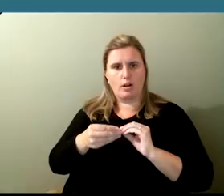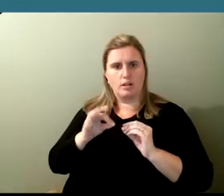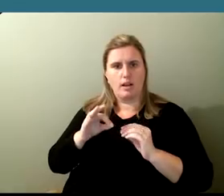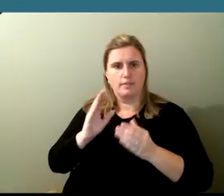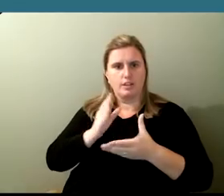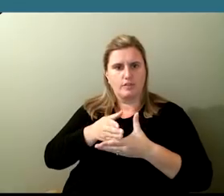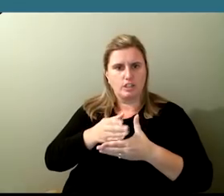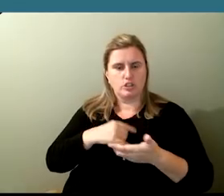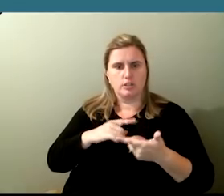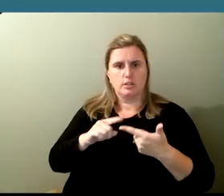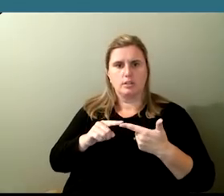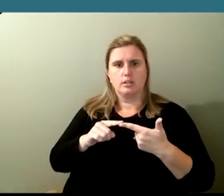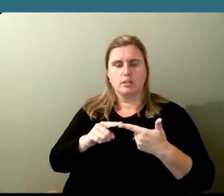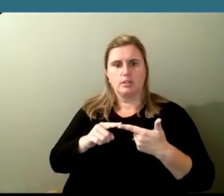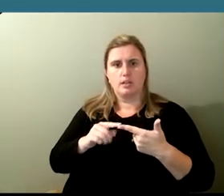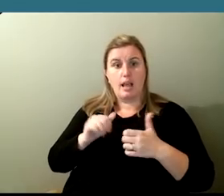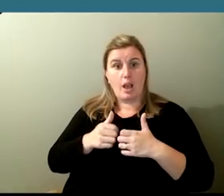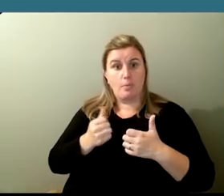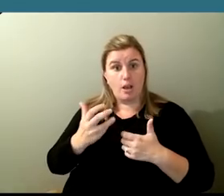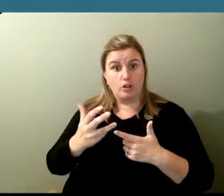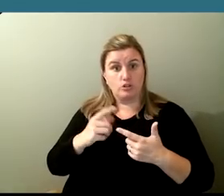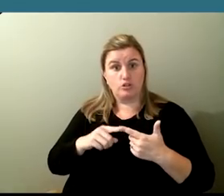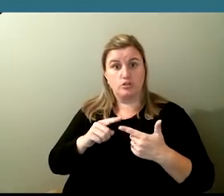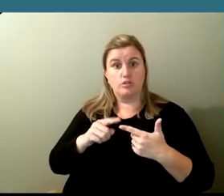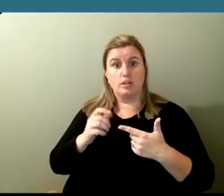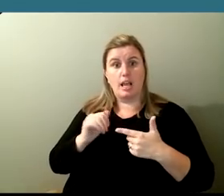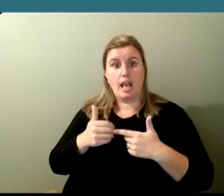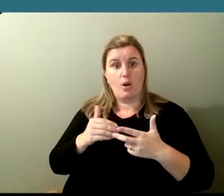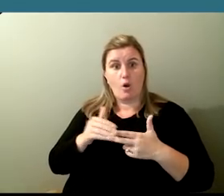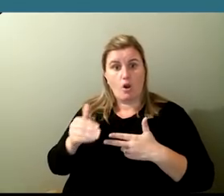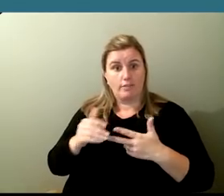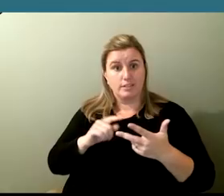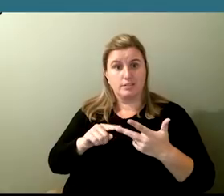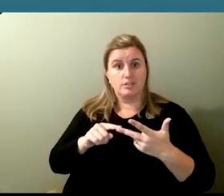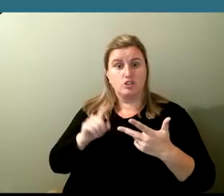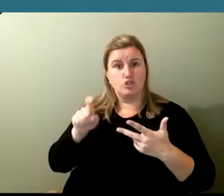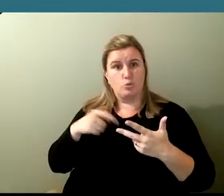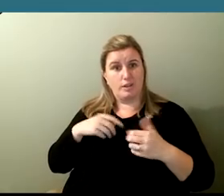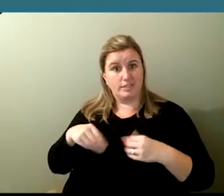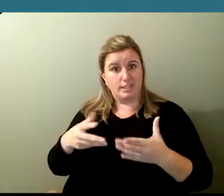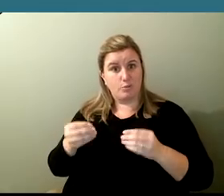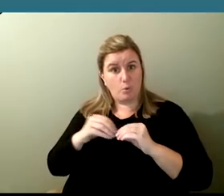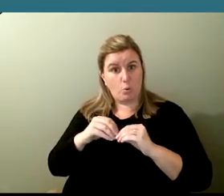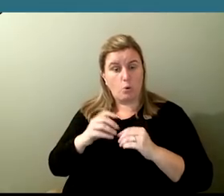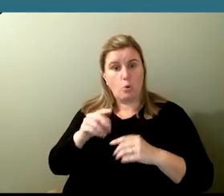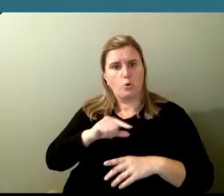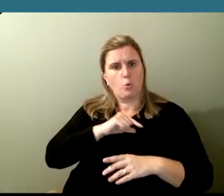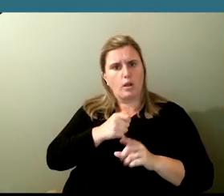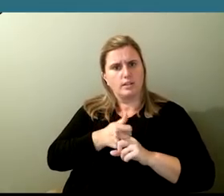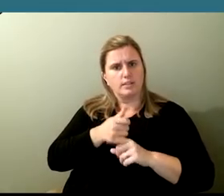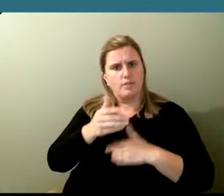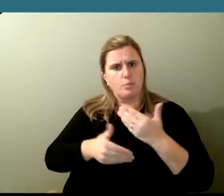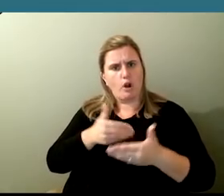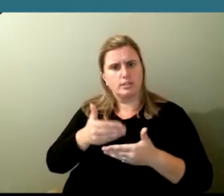intervention, how much, or dosage, how much of the intervention should we have actually delivered, or the quality of the process. There may